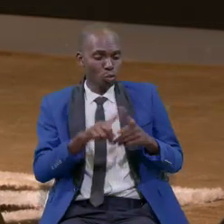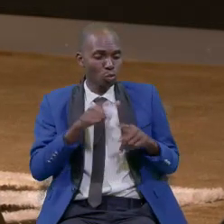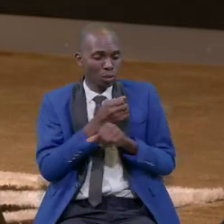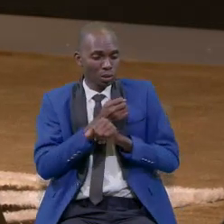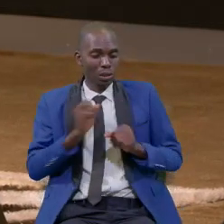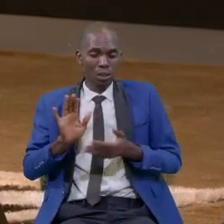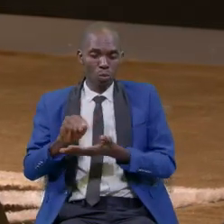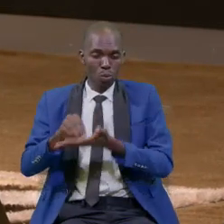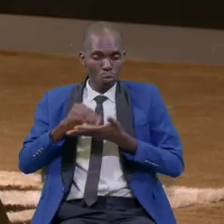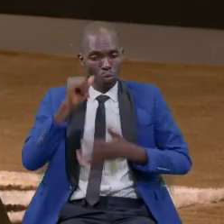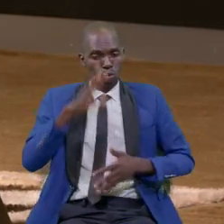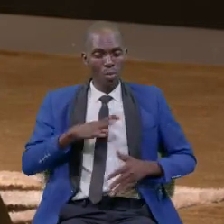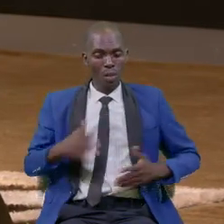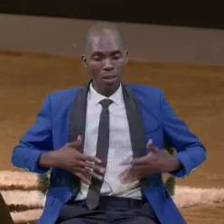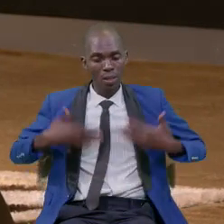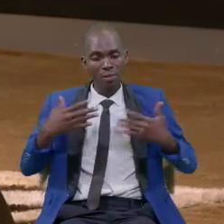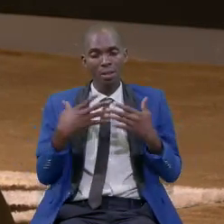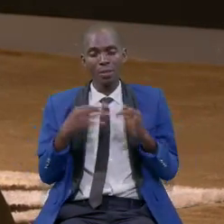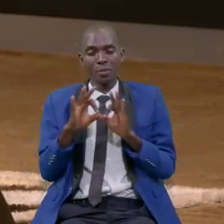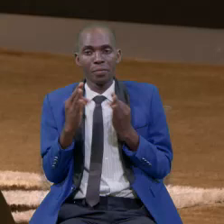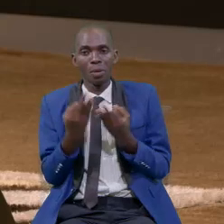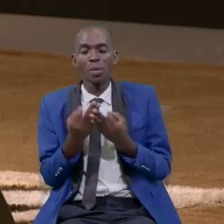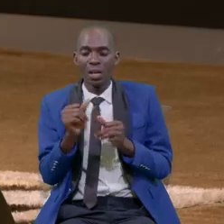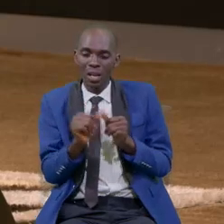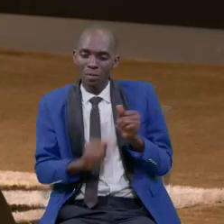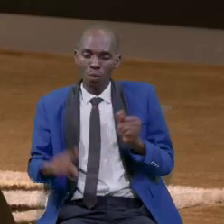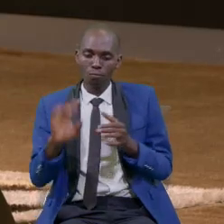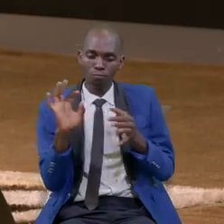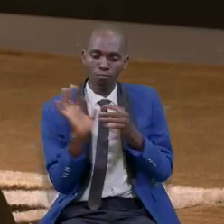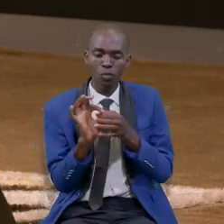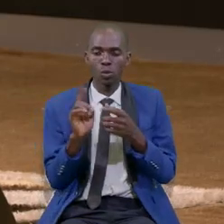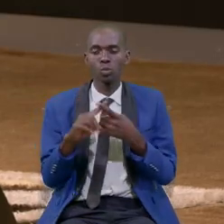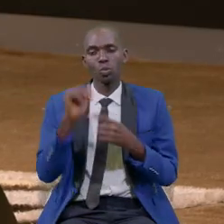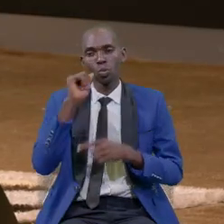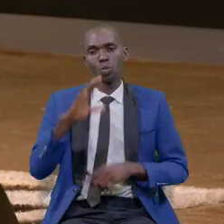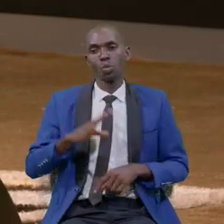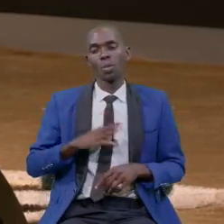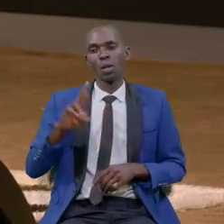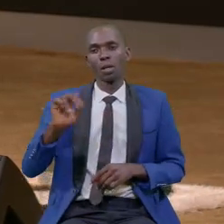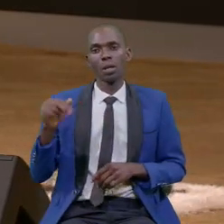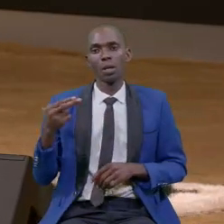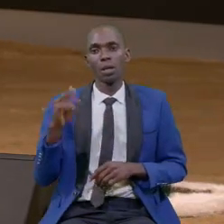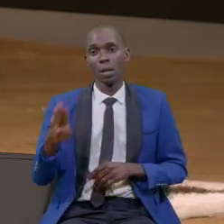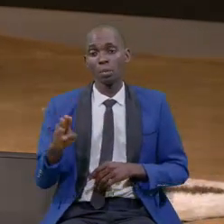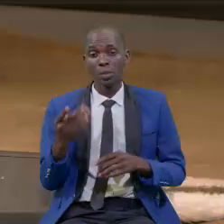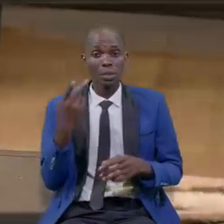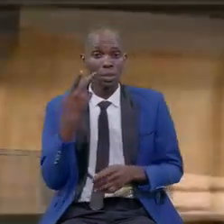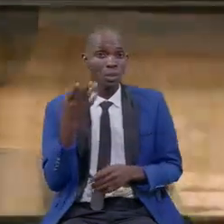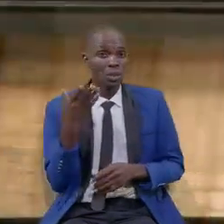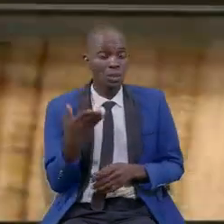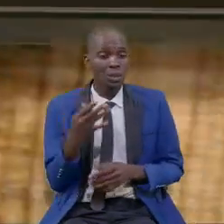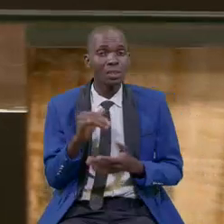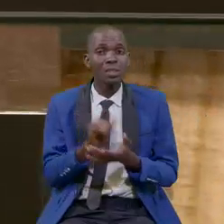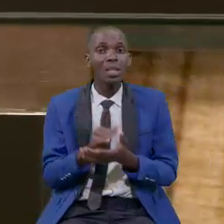to save everyone belonging to her. Now you see in the bracket that it was